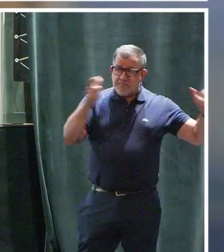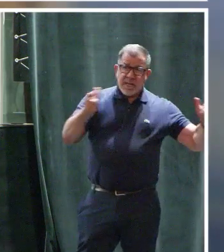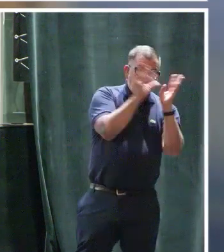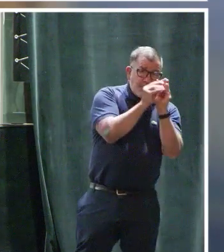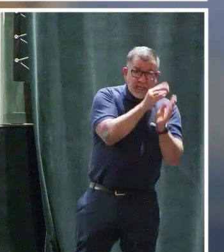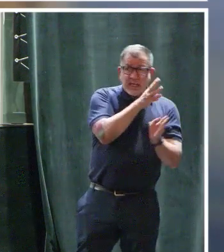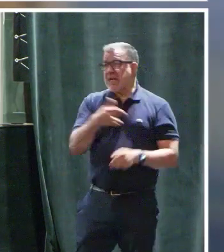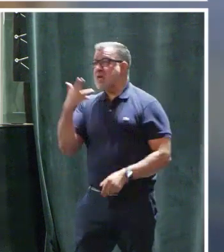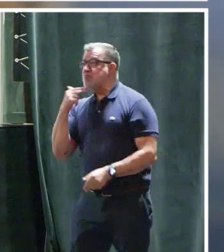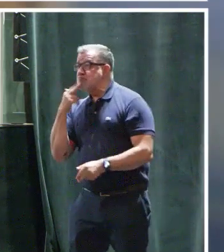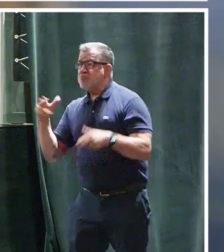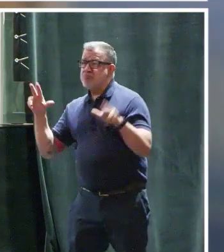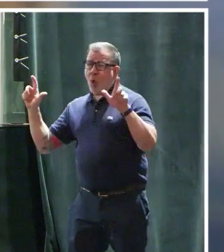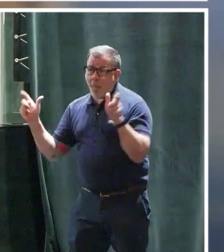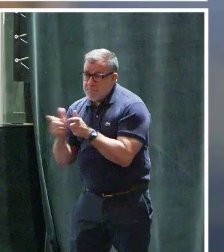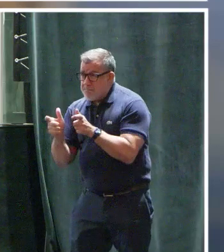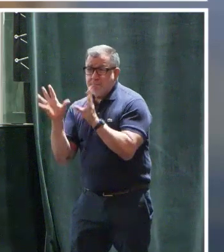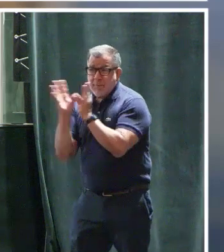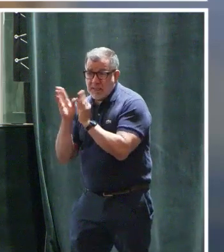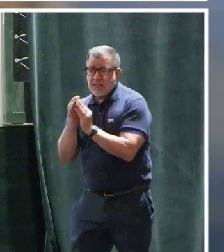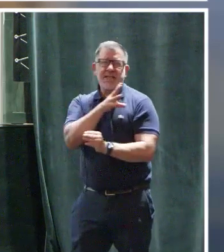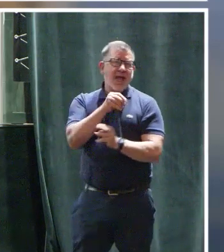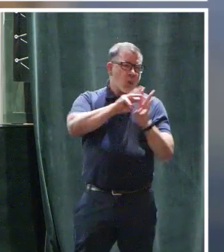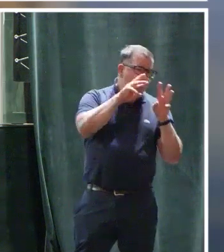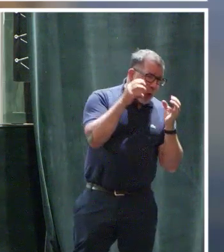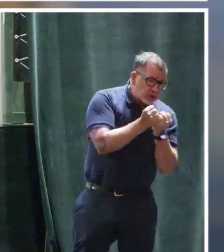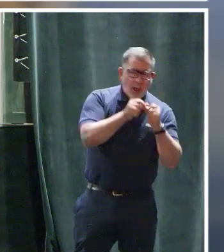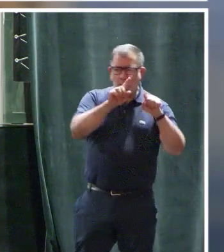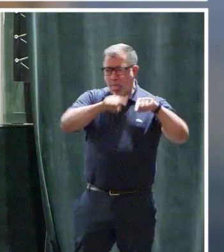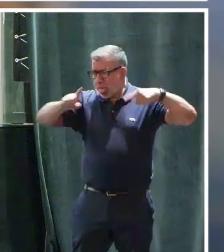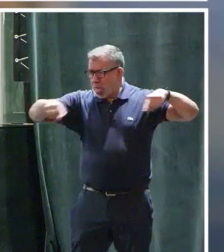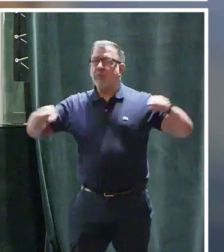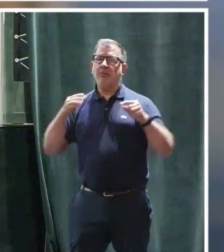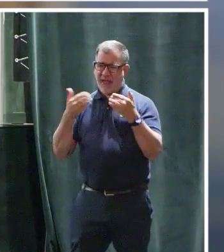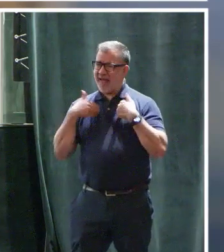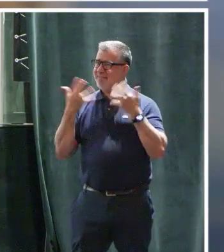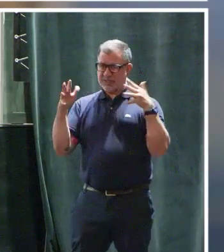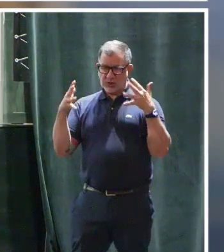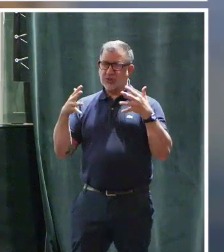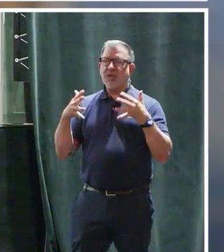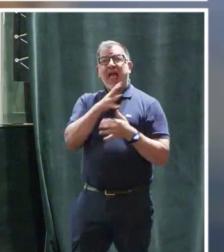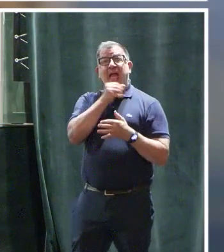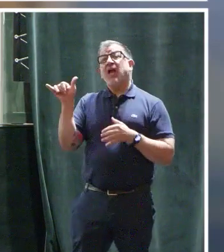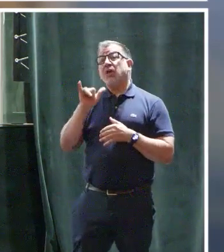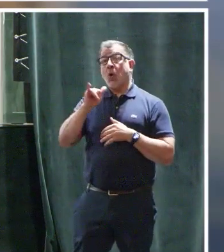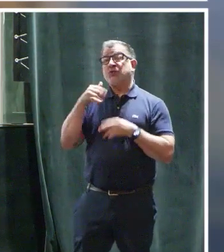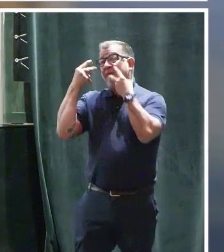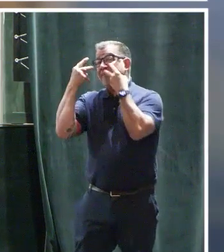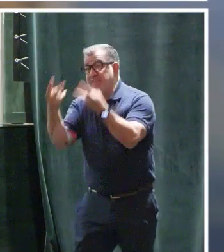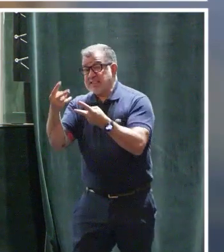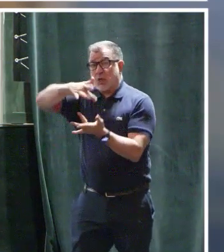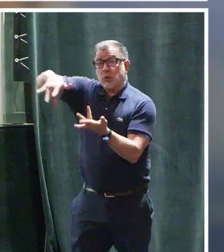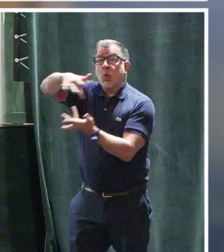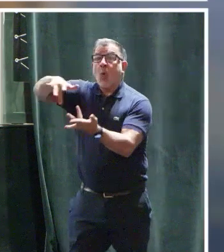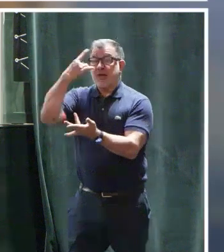small meetings to workshops, roll up your sleeve workshops, and site tours. So a